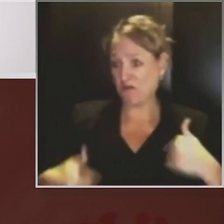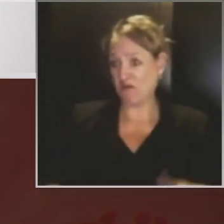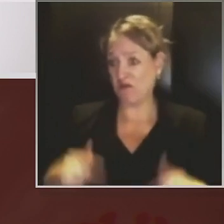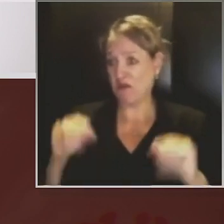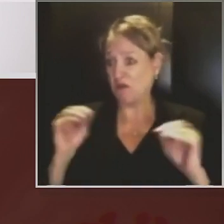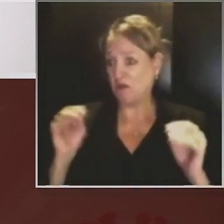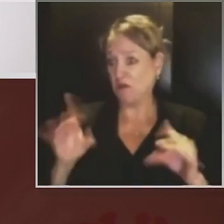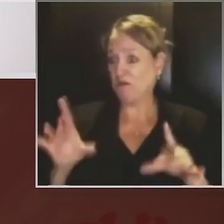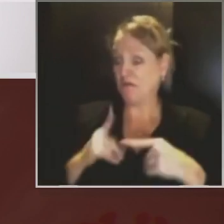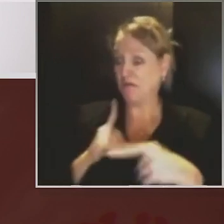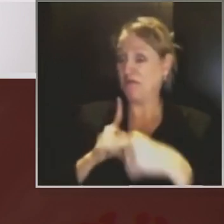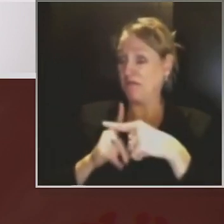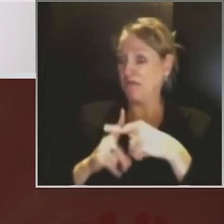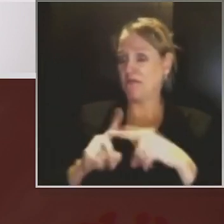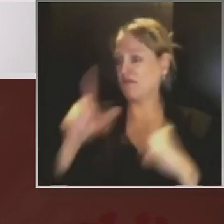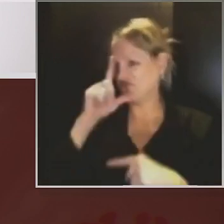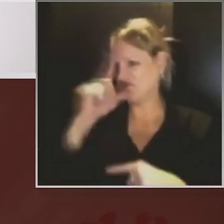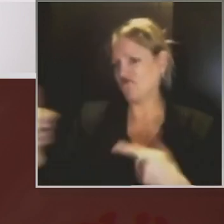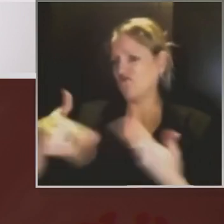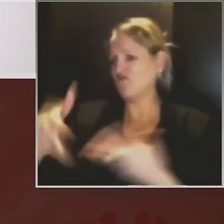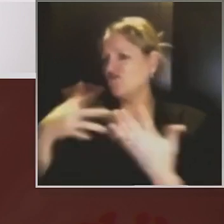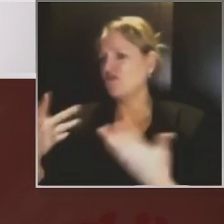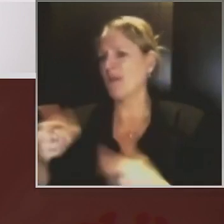you think that the numbers are accurate